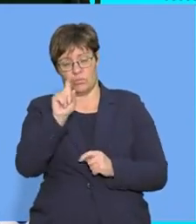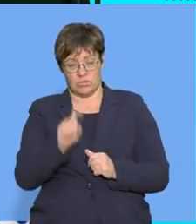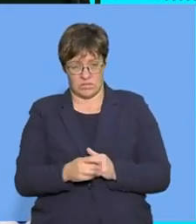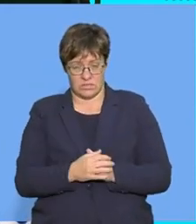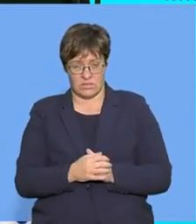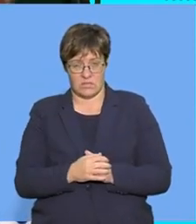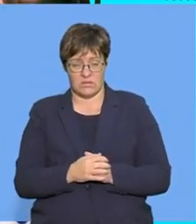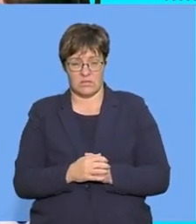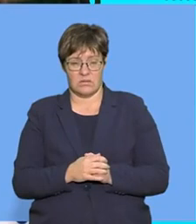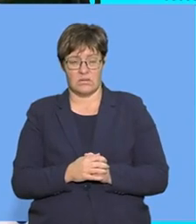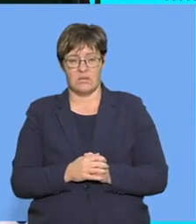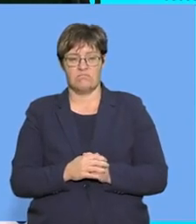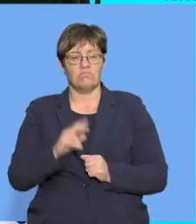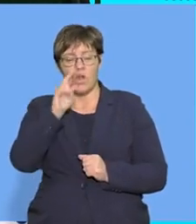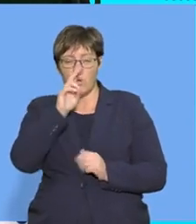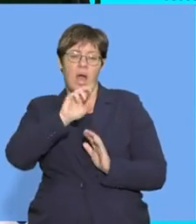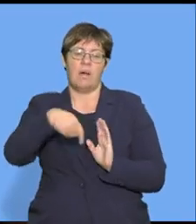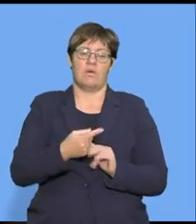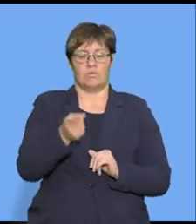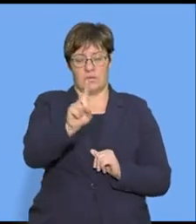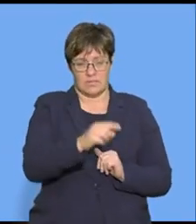look at what it is all about.